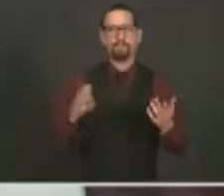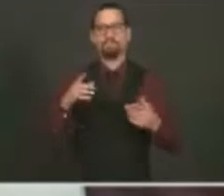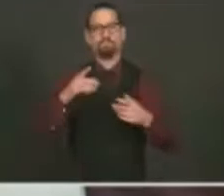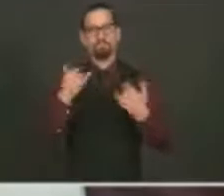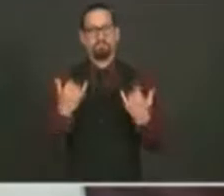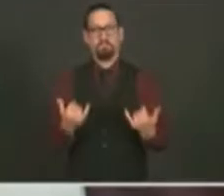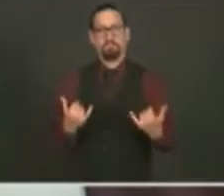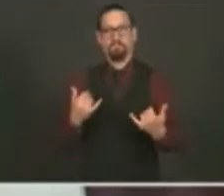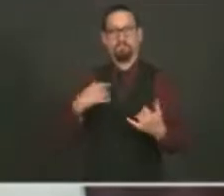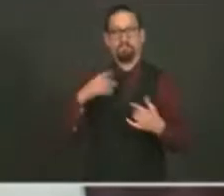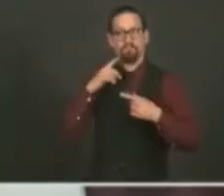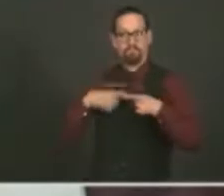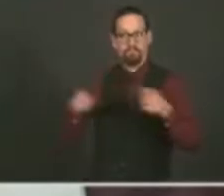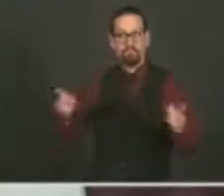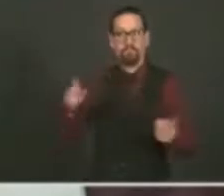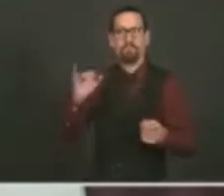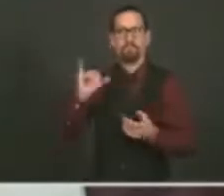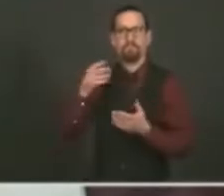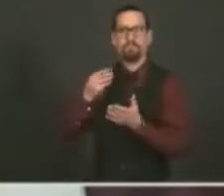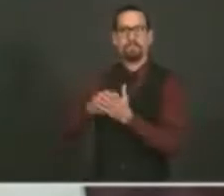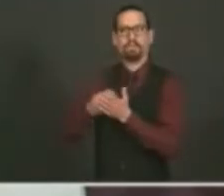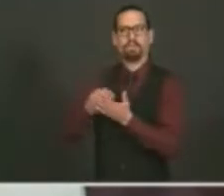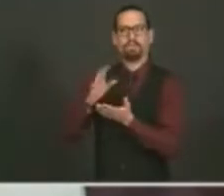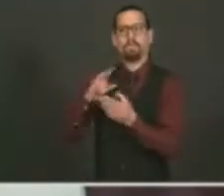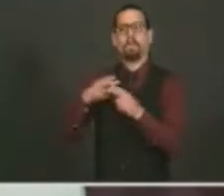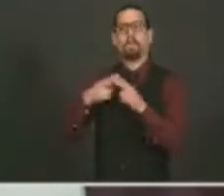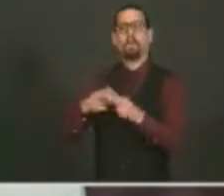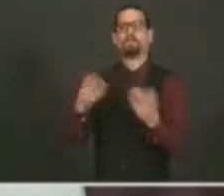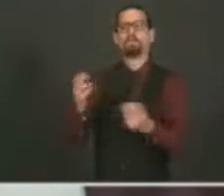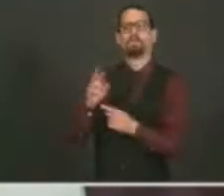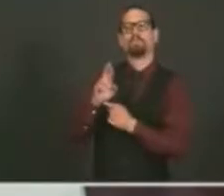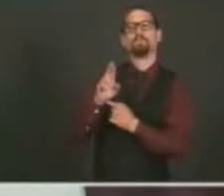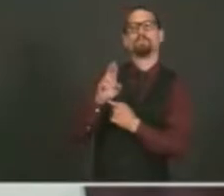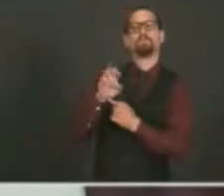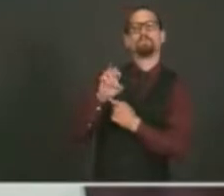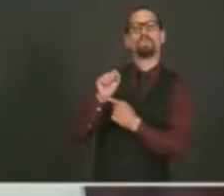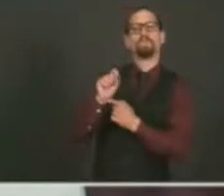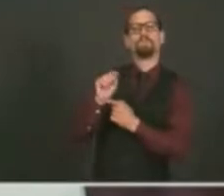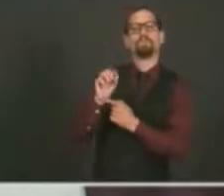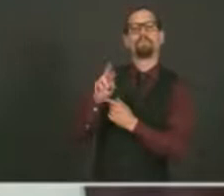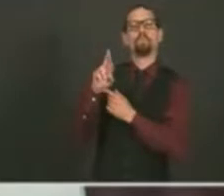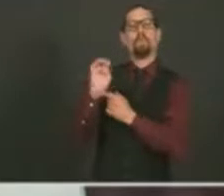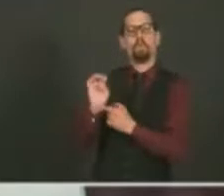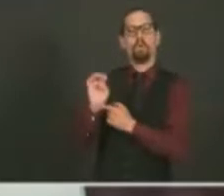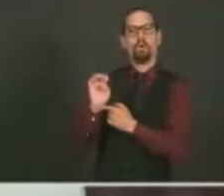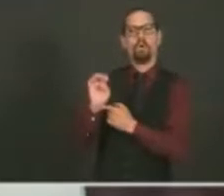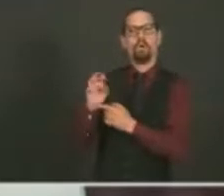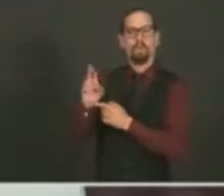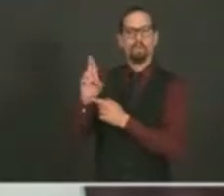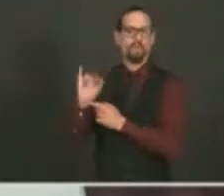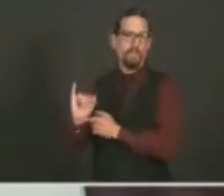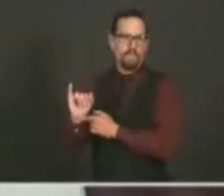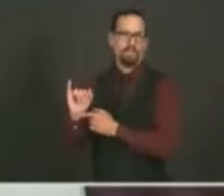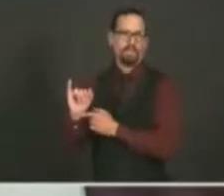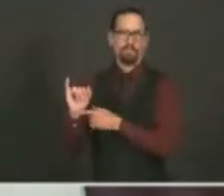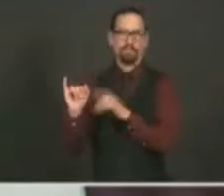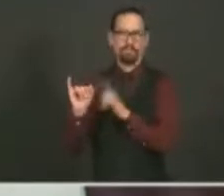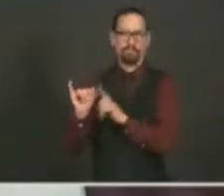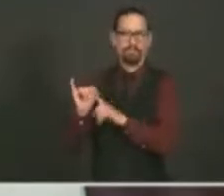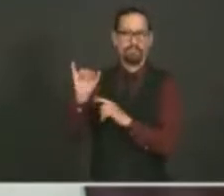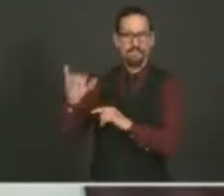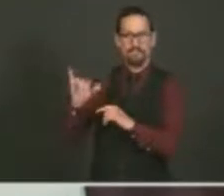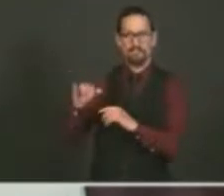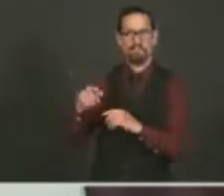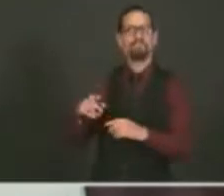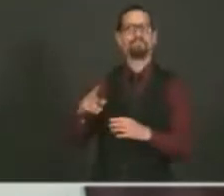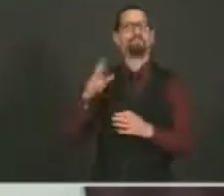initiative, Restore RI? Yeah, I lose track of all of it. Restore RI, we're going to double the amount that businesses can be eligible